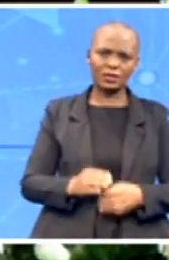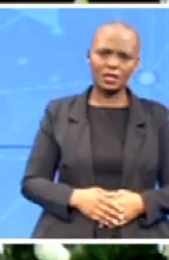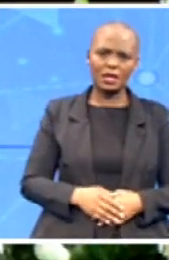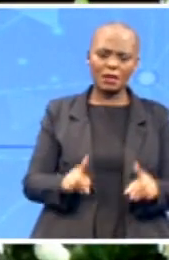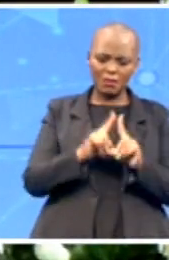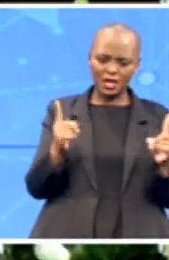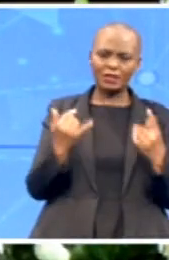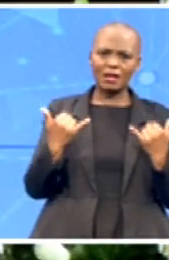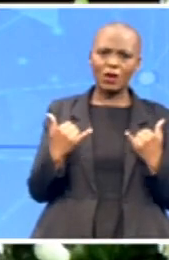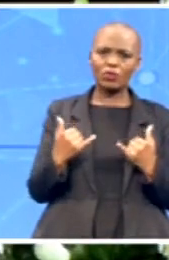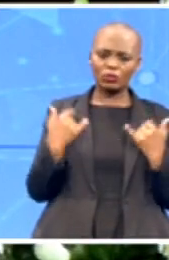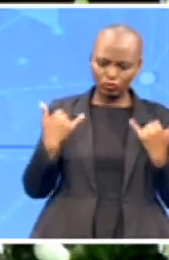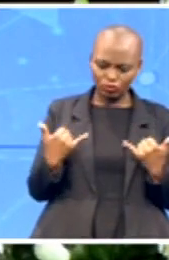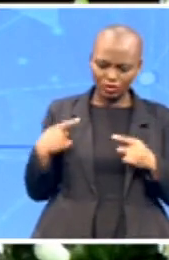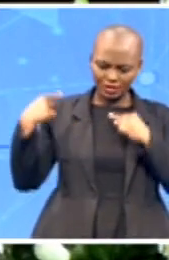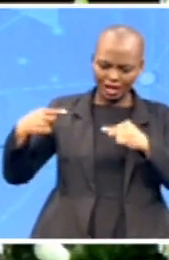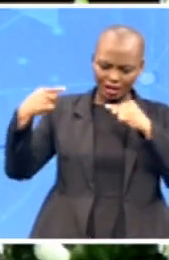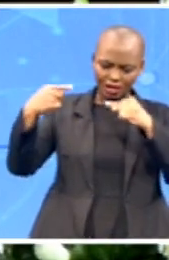to get what Komphela was doing.